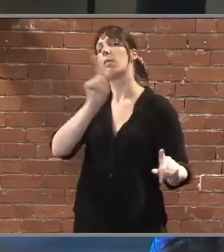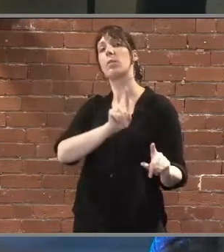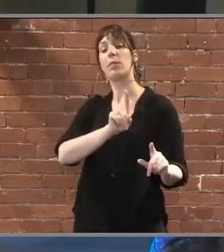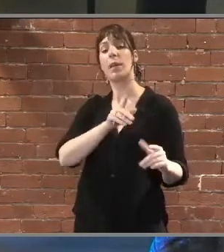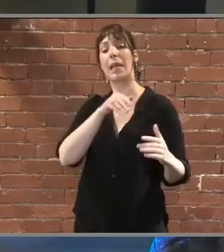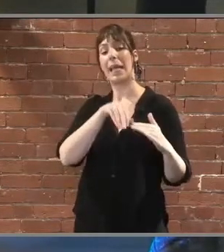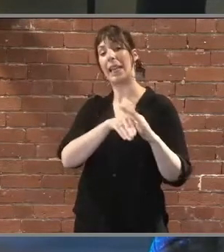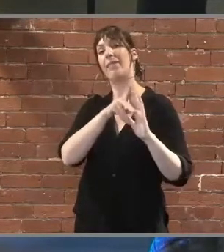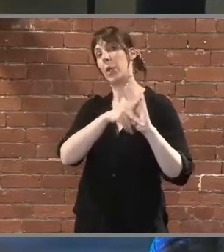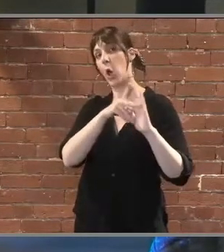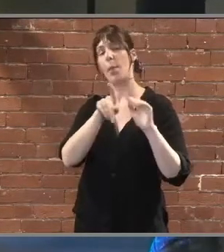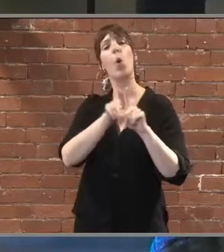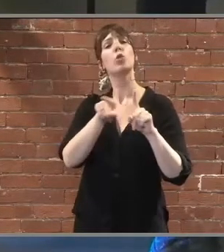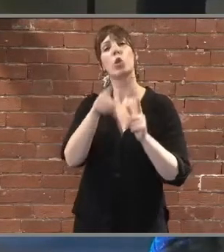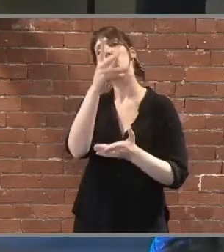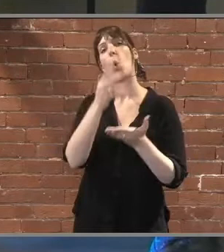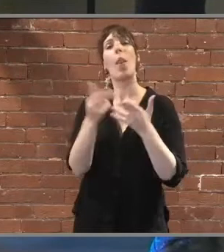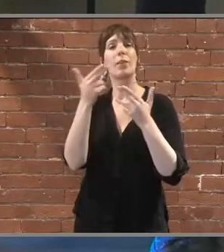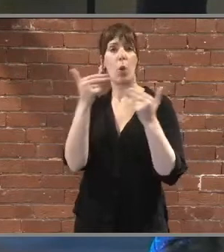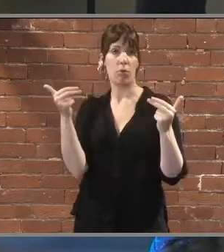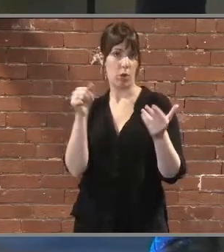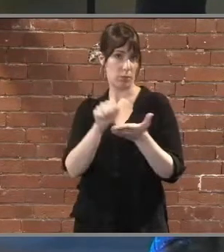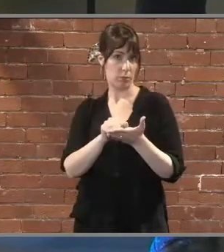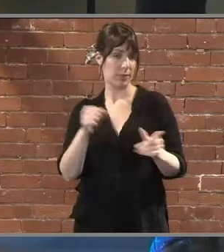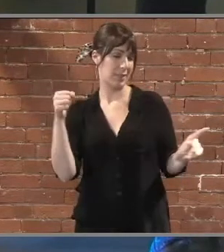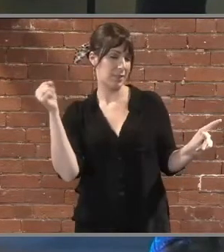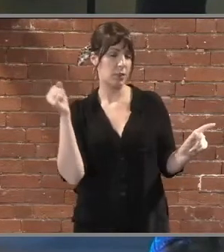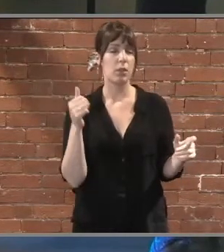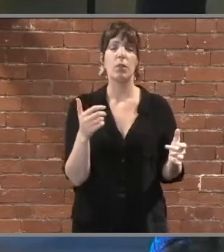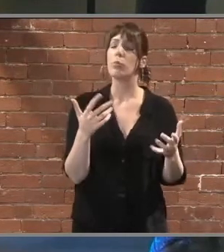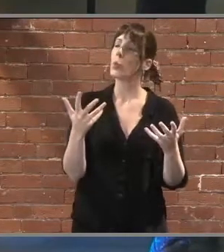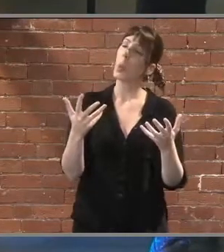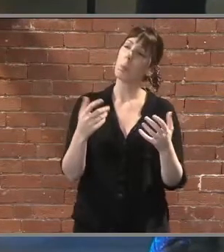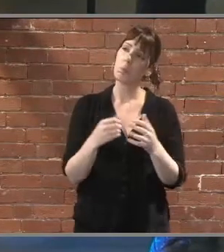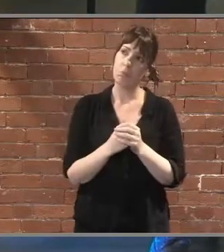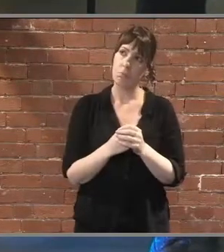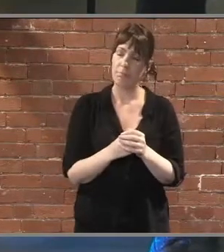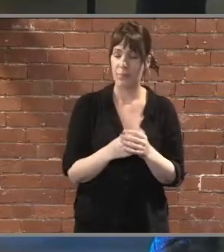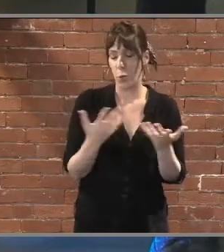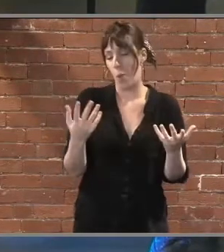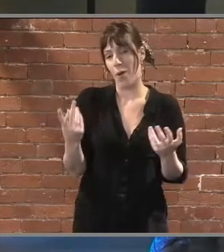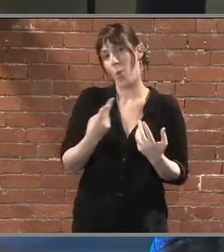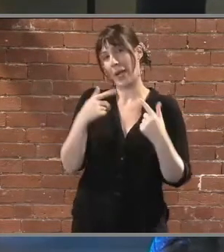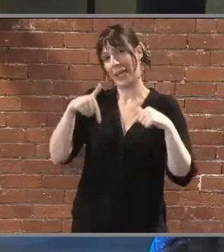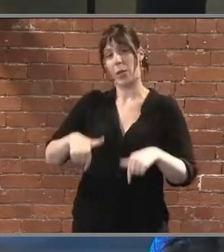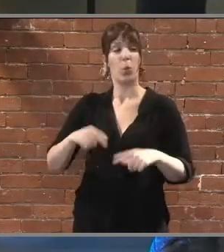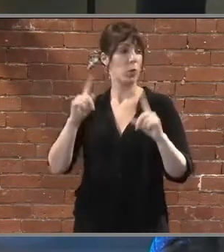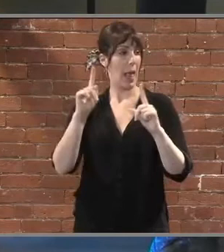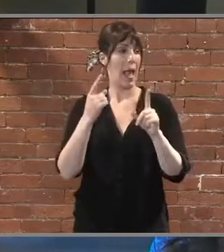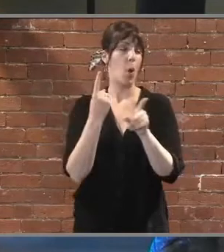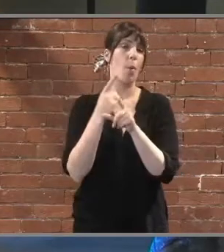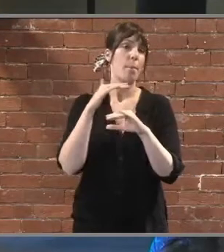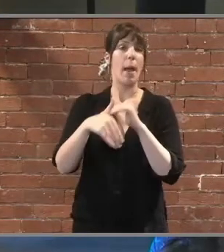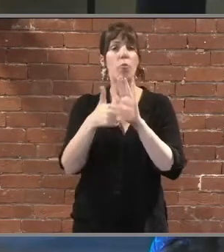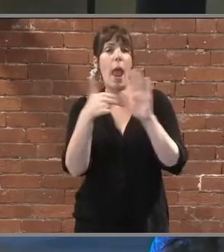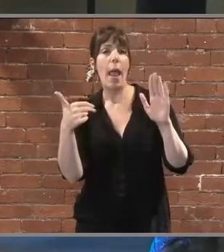you recorded the song for the campaign as well. Yeah. So I guess as we're here today talking about brands and music and